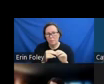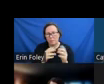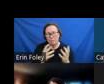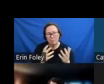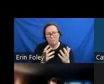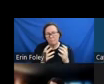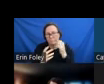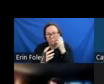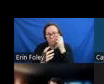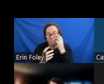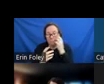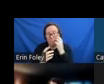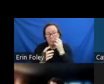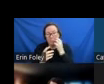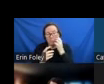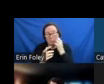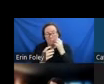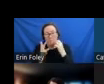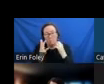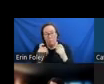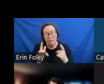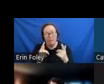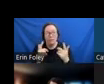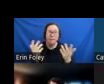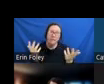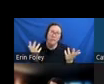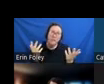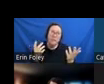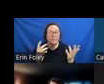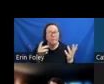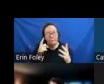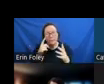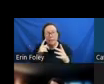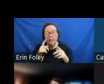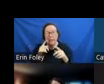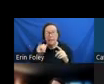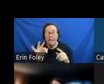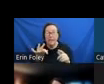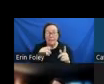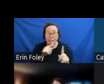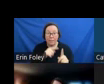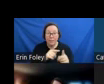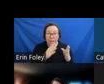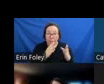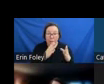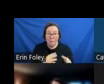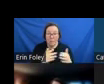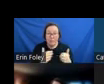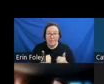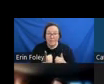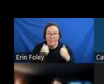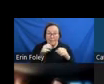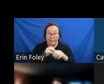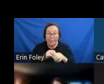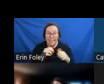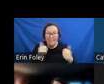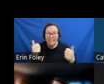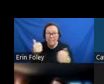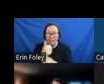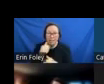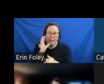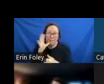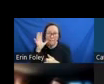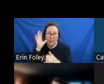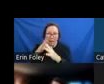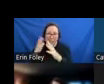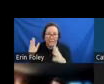maximum payment you can get in the living situation where the person is in the household of another, for